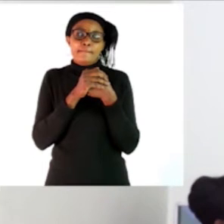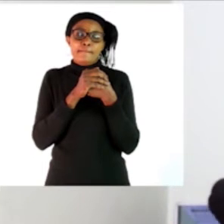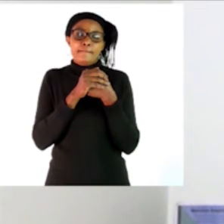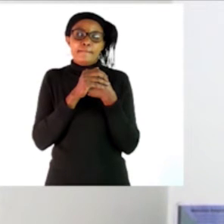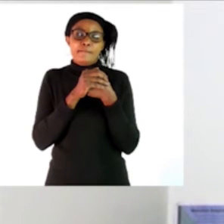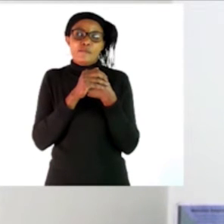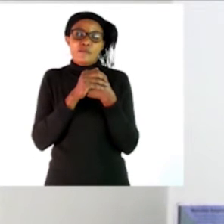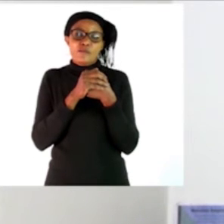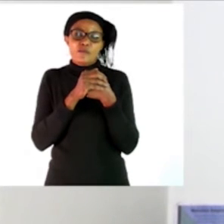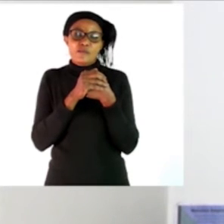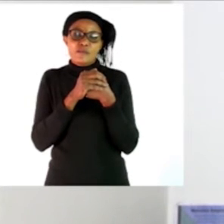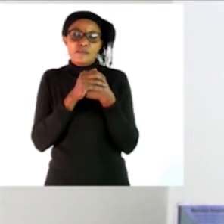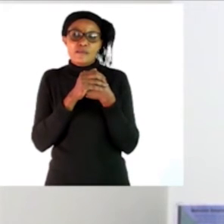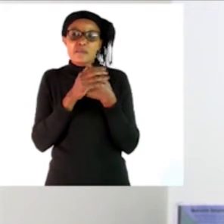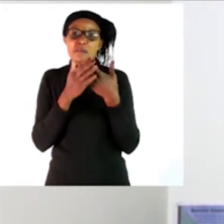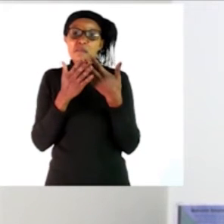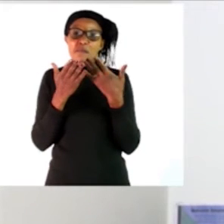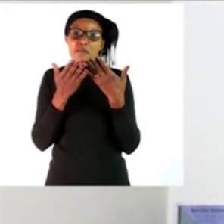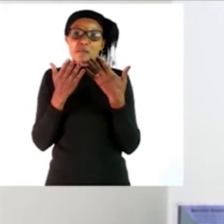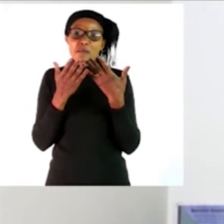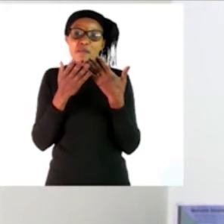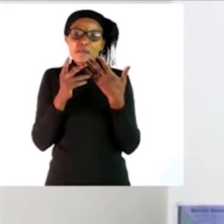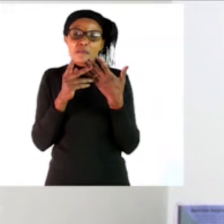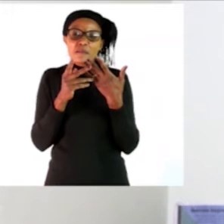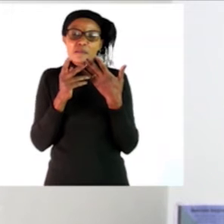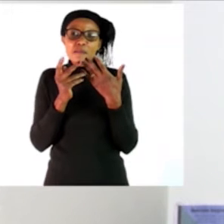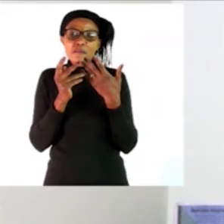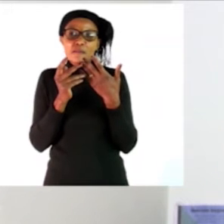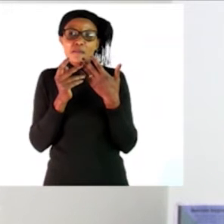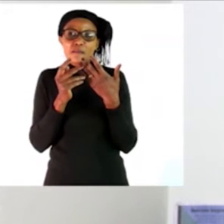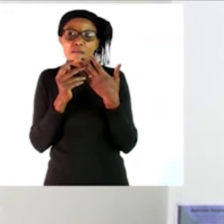Where else do you see the word to, Danelle? Let's look, let's look.